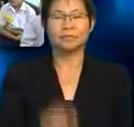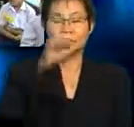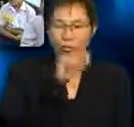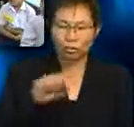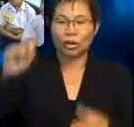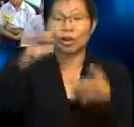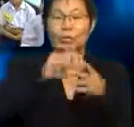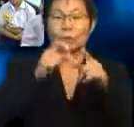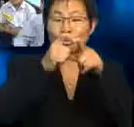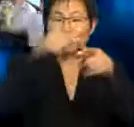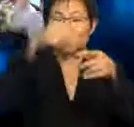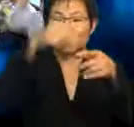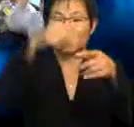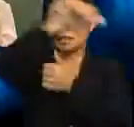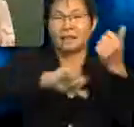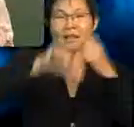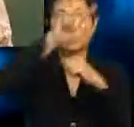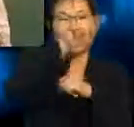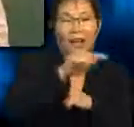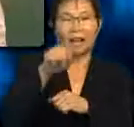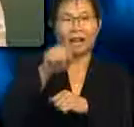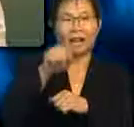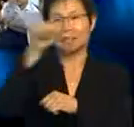L-E-G-S. Write the word in the air.